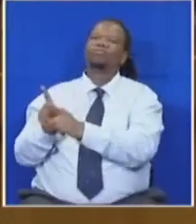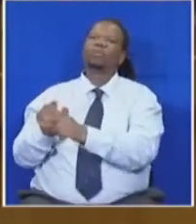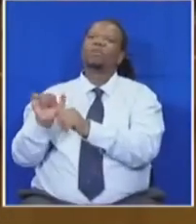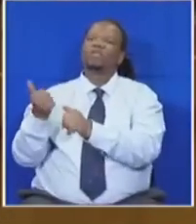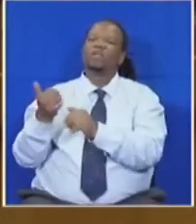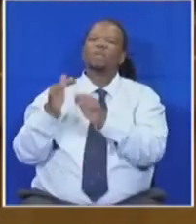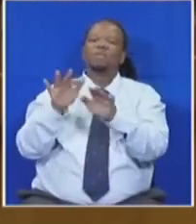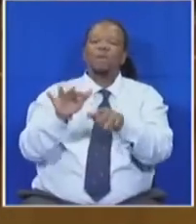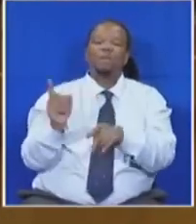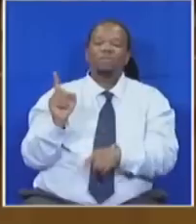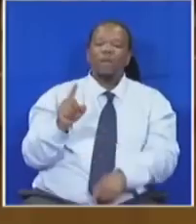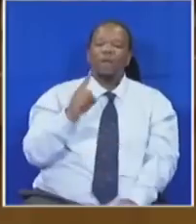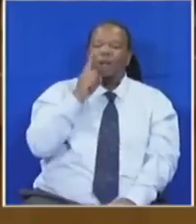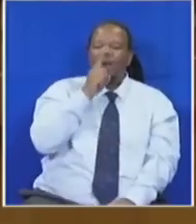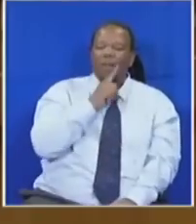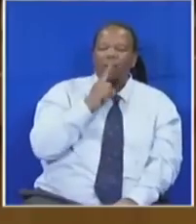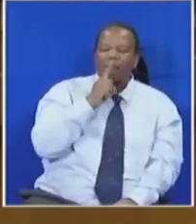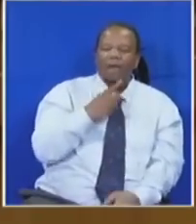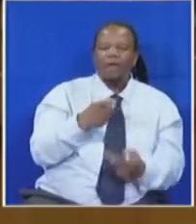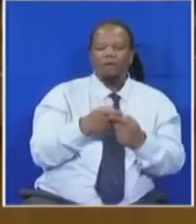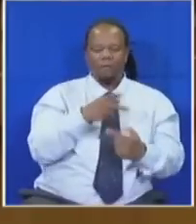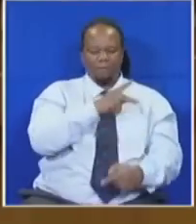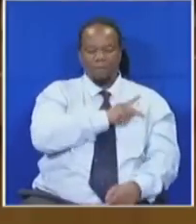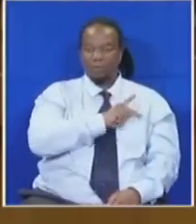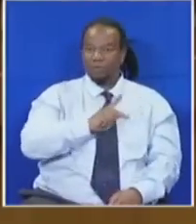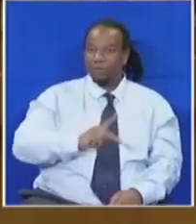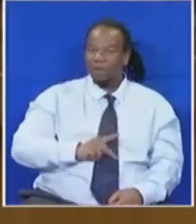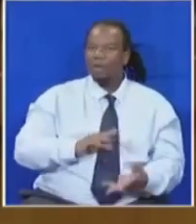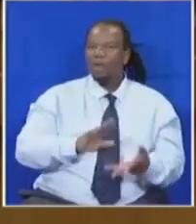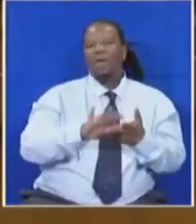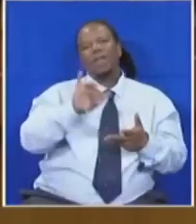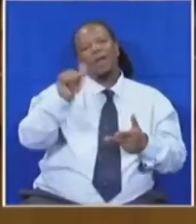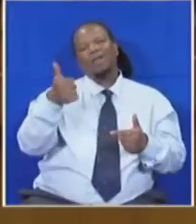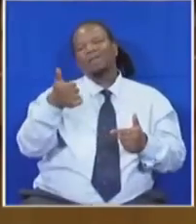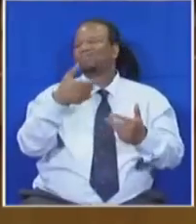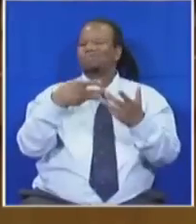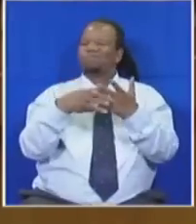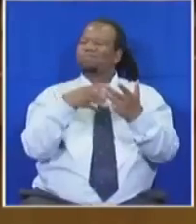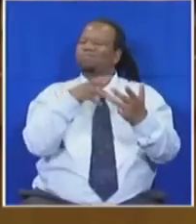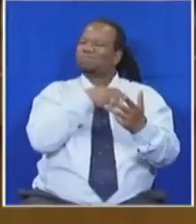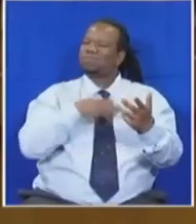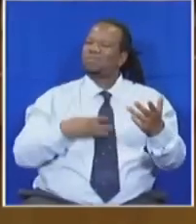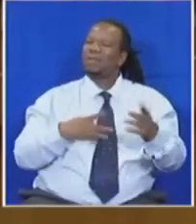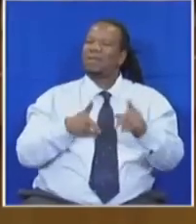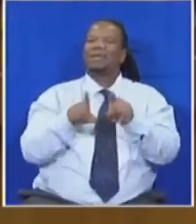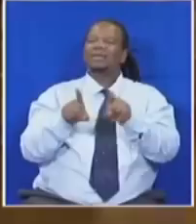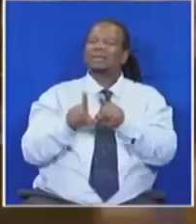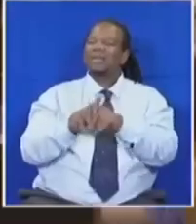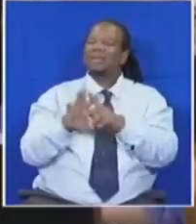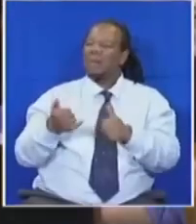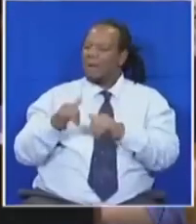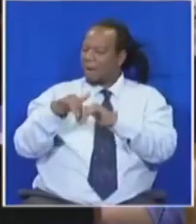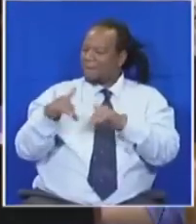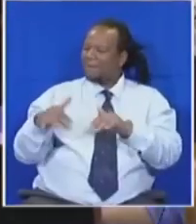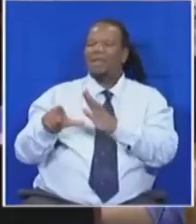tell lies, from the president to all his lieutenants. You have sustained apartheid laws like the Righteous Assemblies